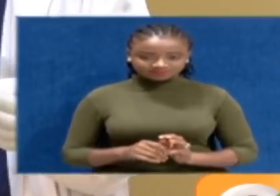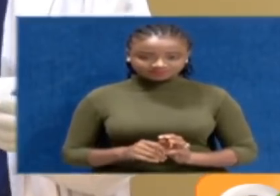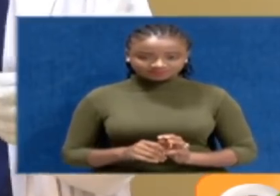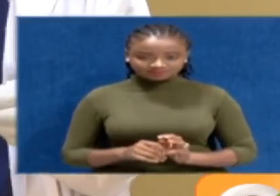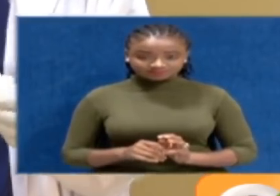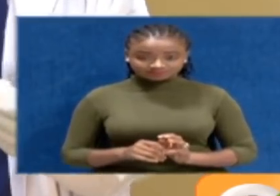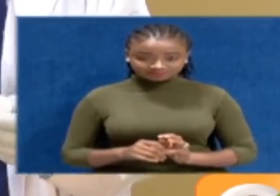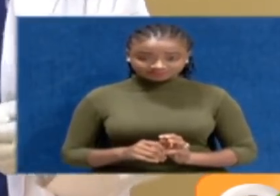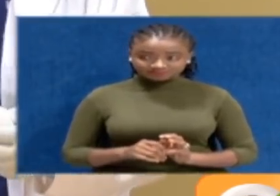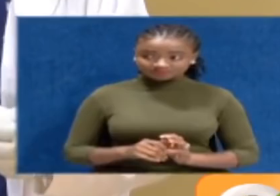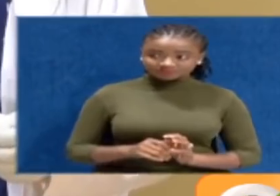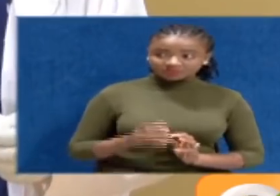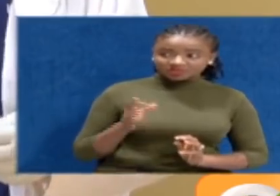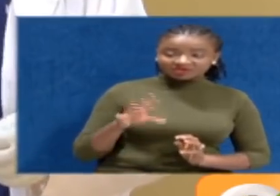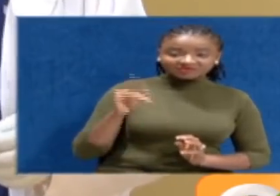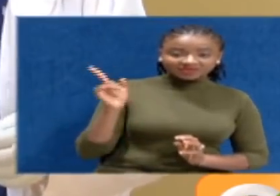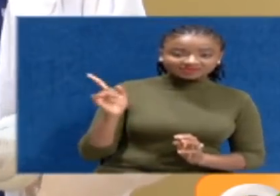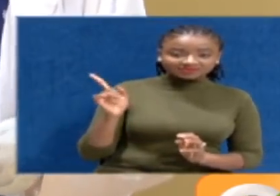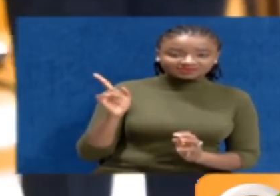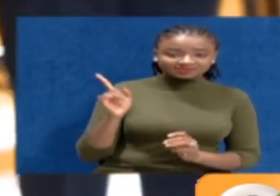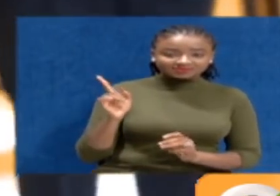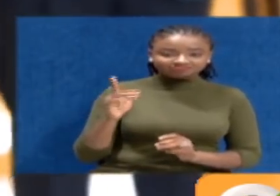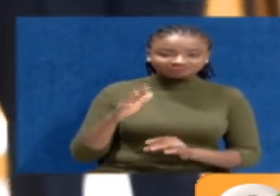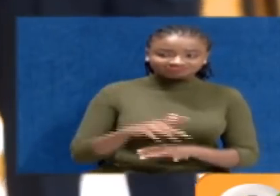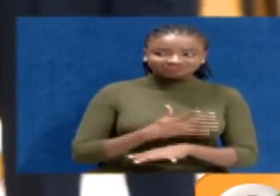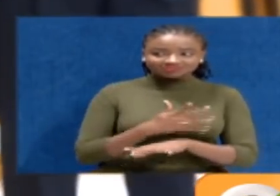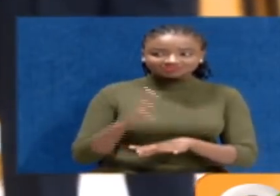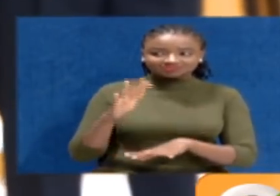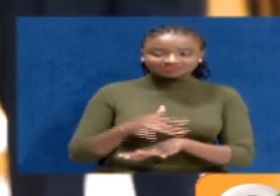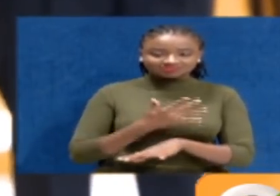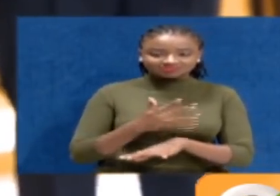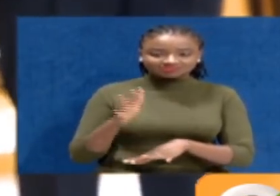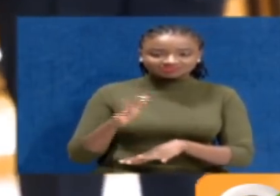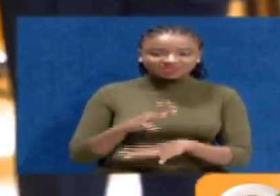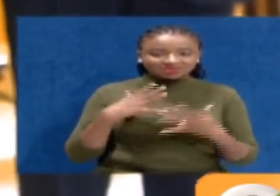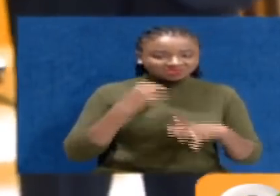Inside the facility, I find nurses and patients singing.